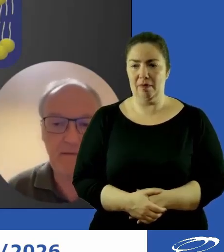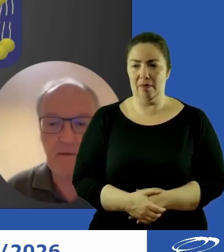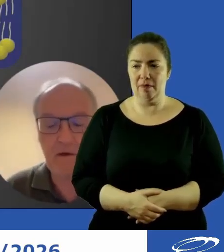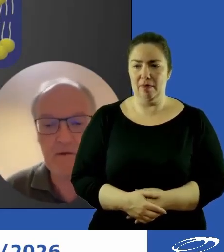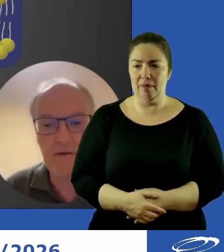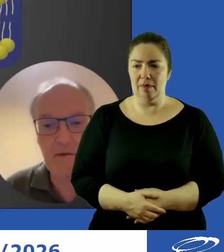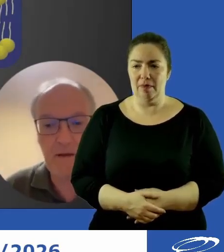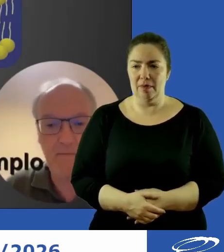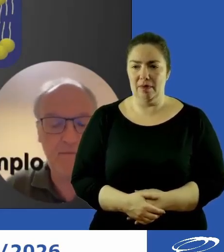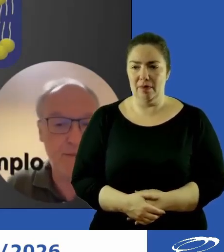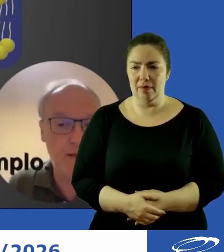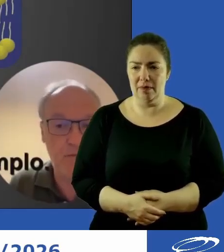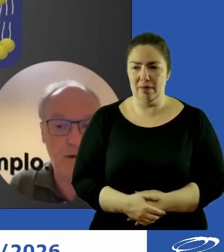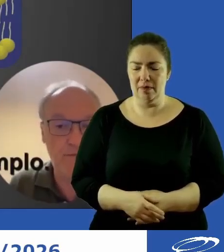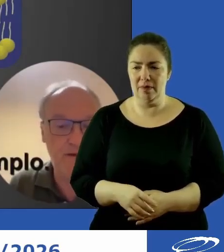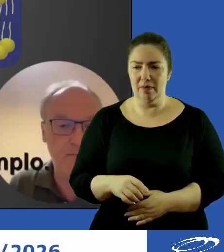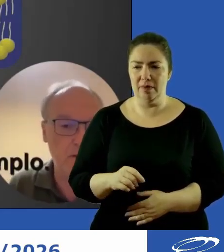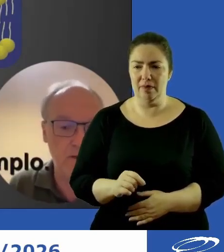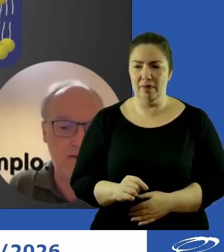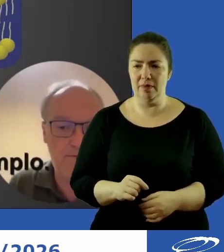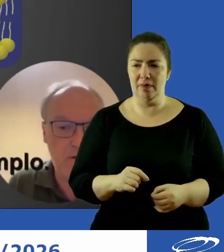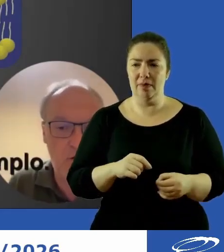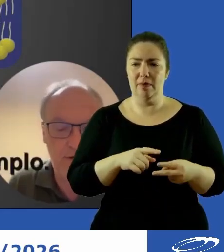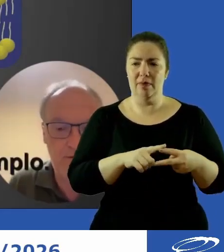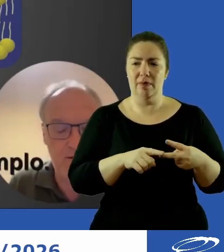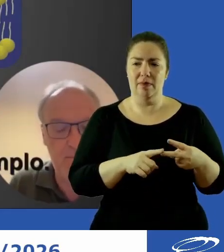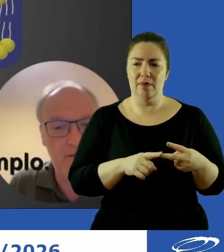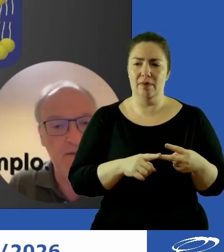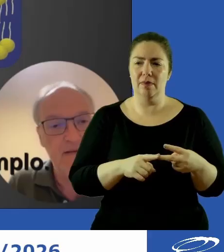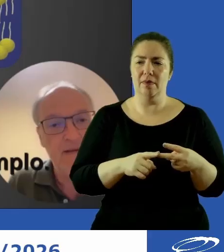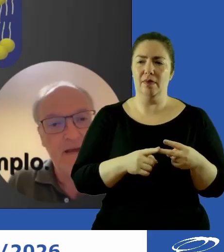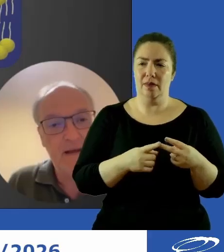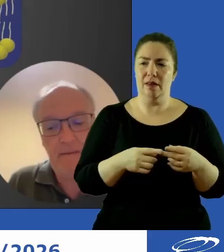building constantly the cell wall of the staphylococci, for example.